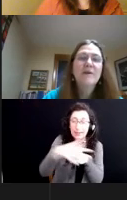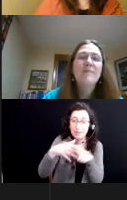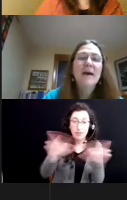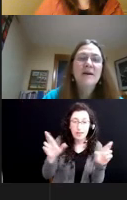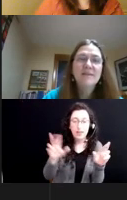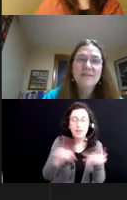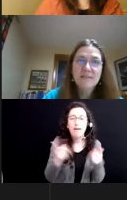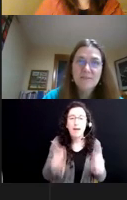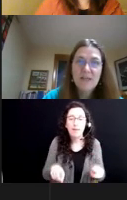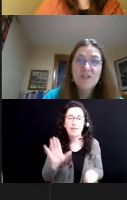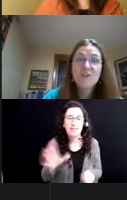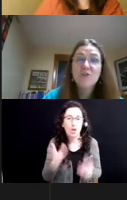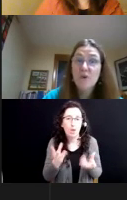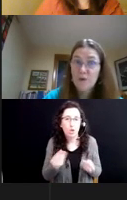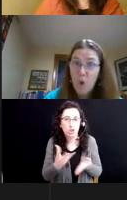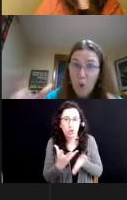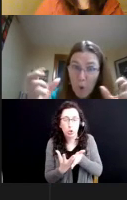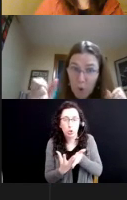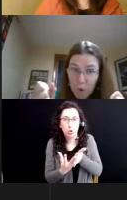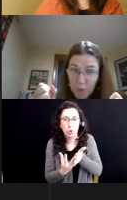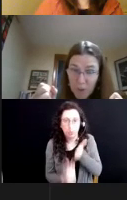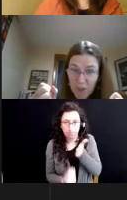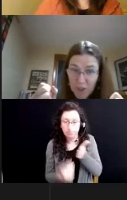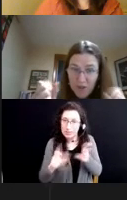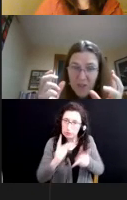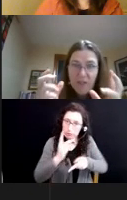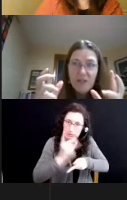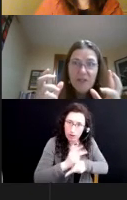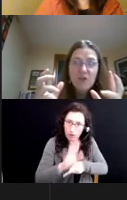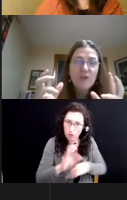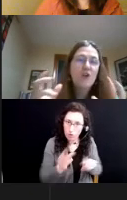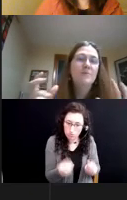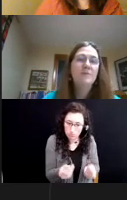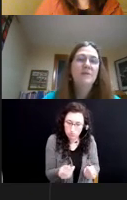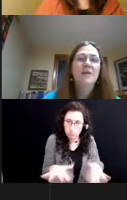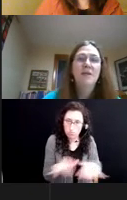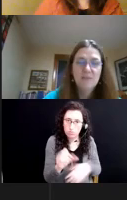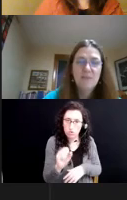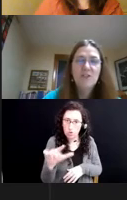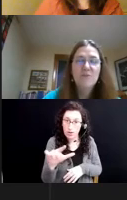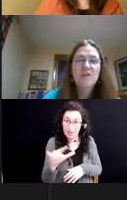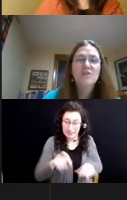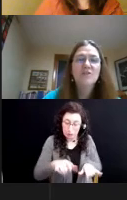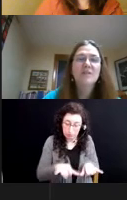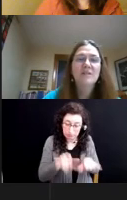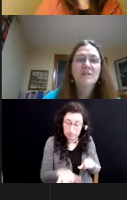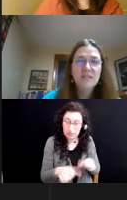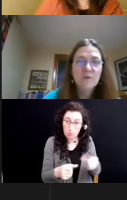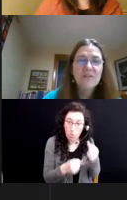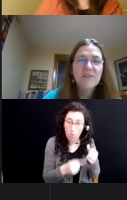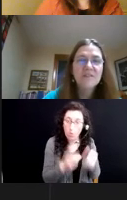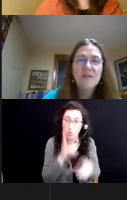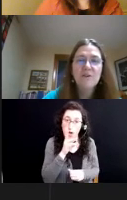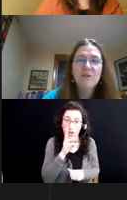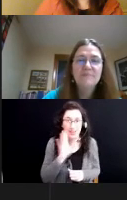moisture. Balancing this, managing your soil well to hold the moisture is your job as a pasture manager to